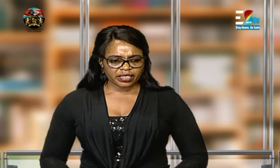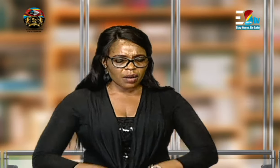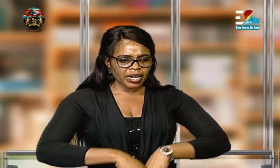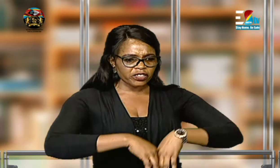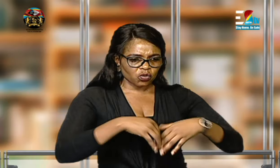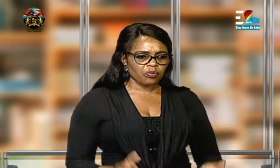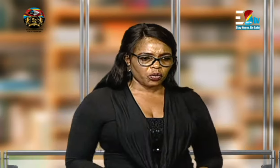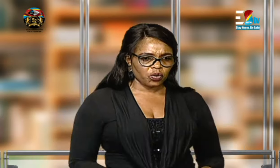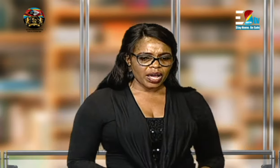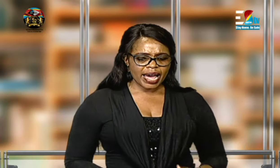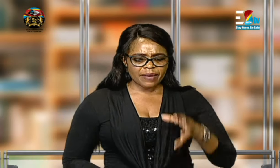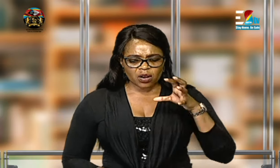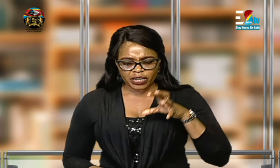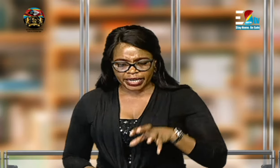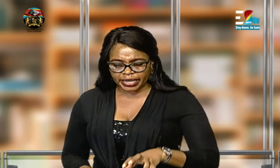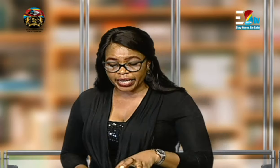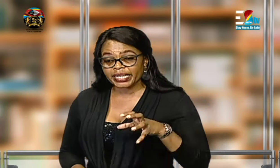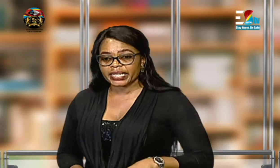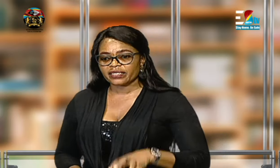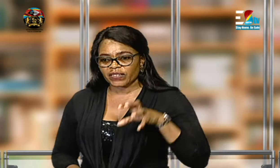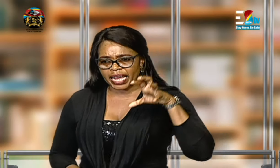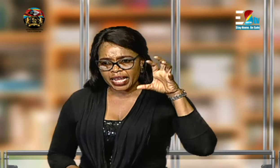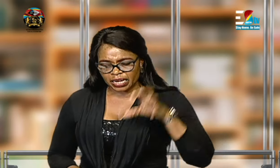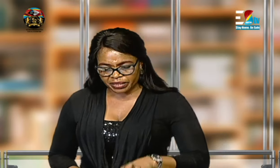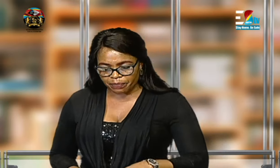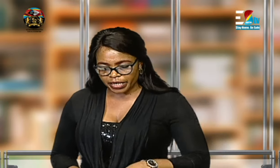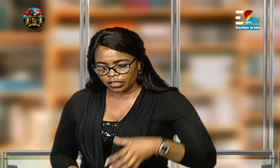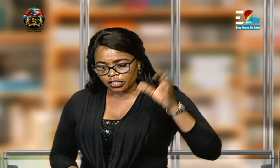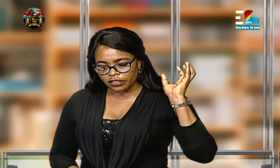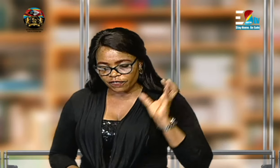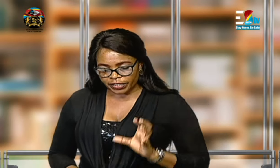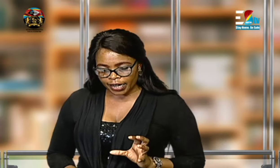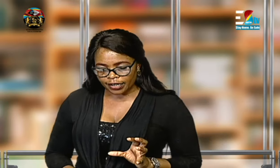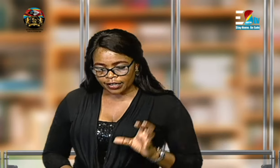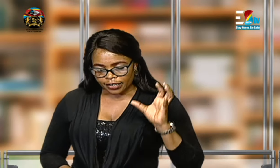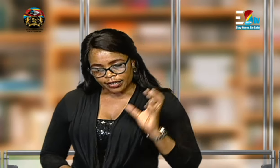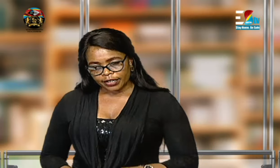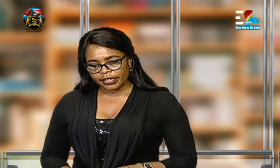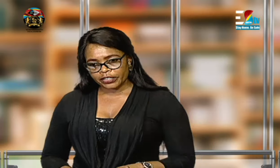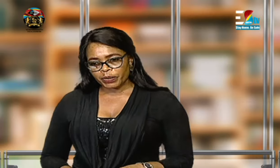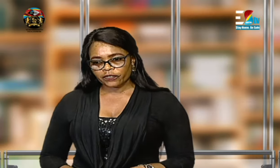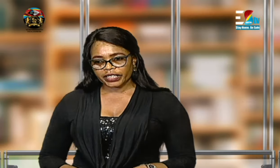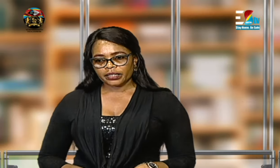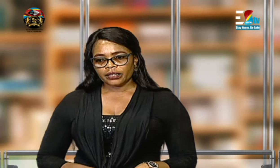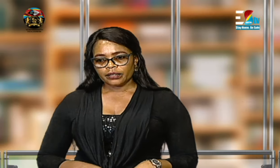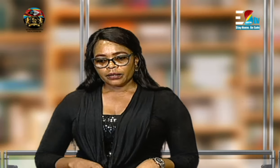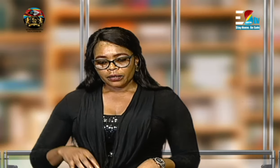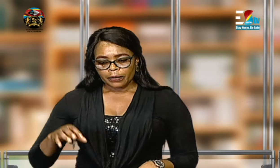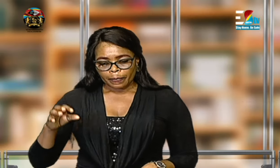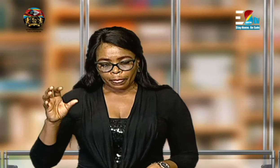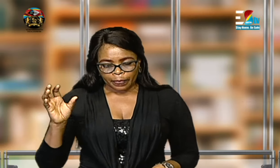inkinga seqhamuka nesombululo ayibe khona inkinga siveta emtimbeni siveta esiphethweni